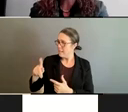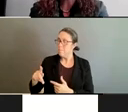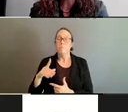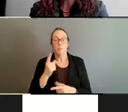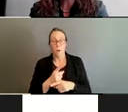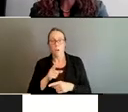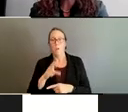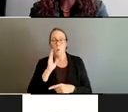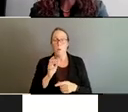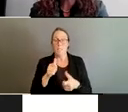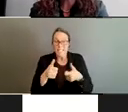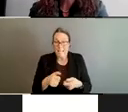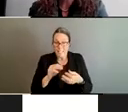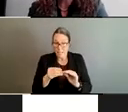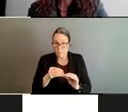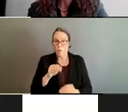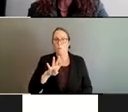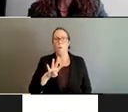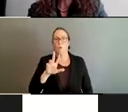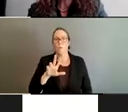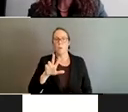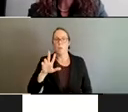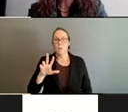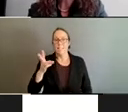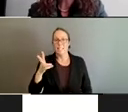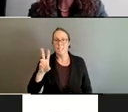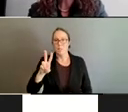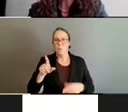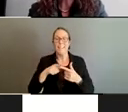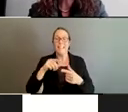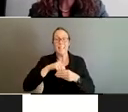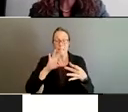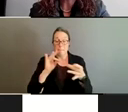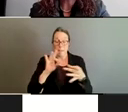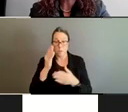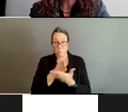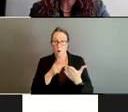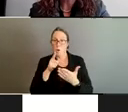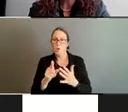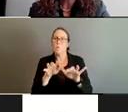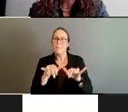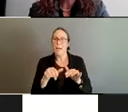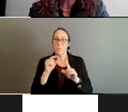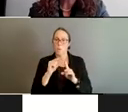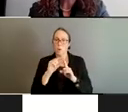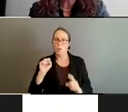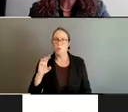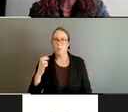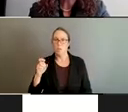texting, it would be 43362. And then in the message part, you put shelter and your zip code.